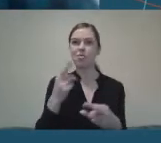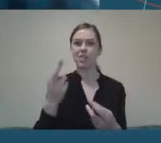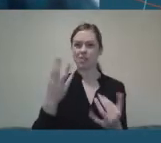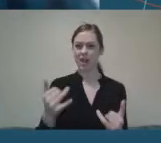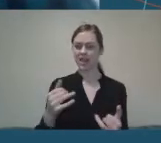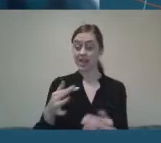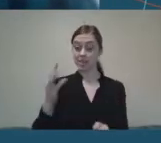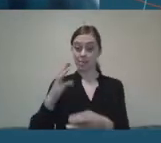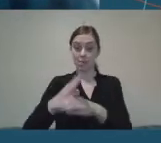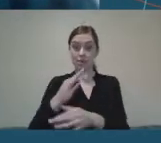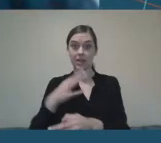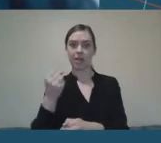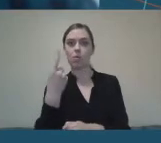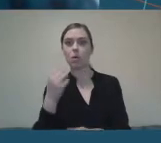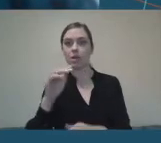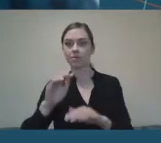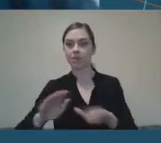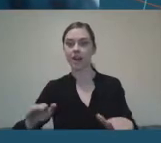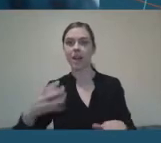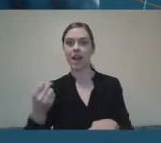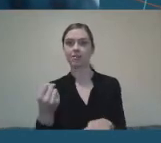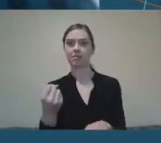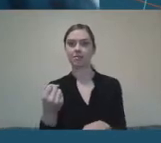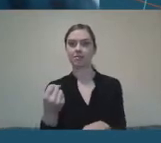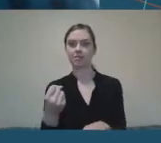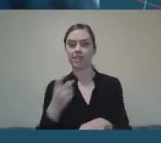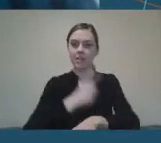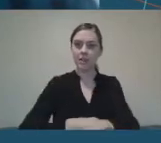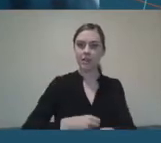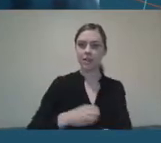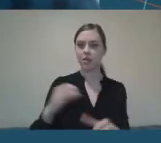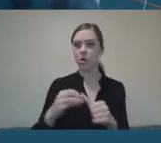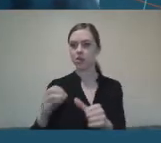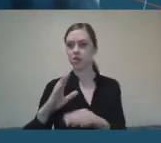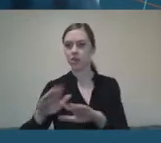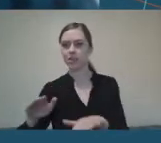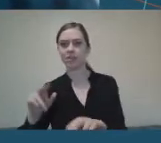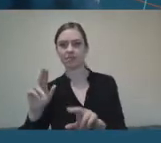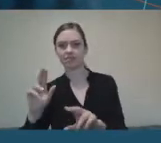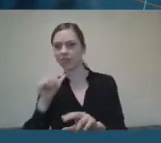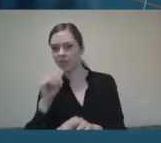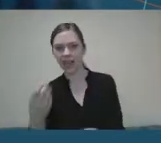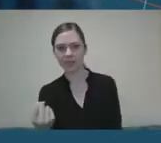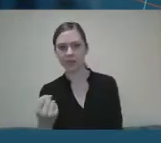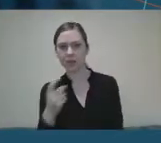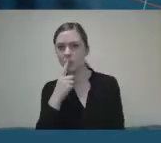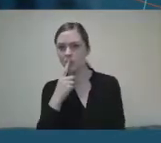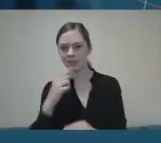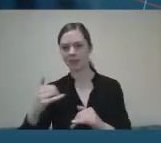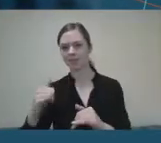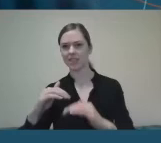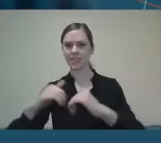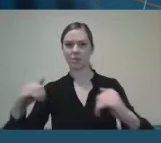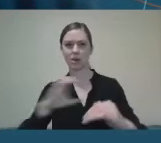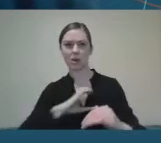and you have one child who has a disability and one child who doesn't, that you have to take them to 2 separate clubs. Why can't one